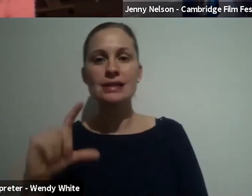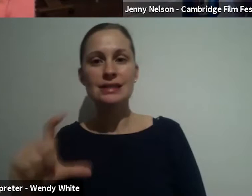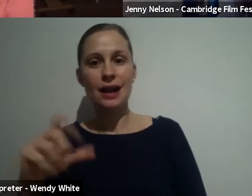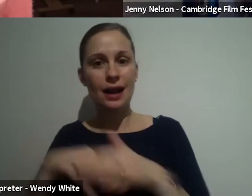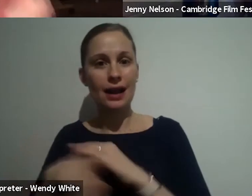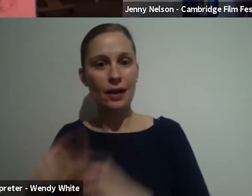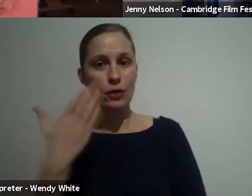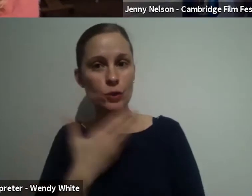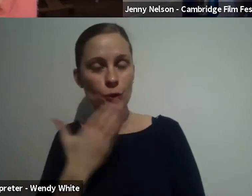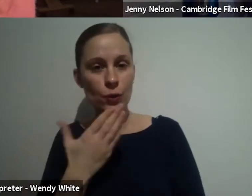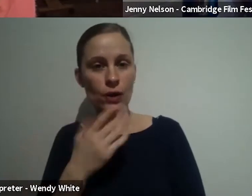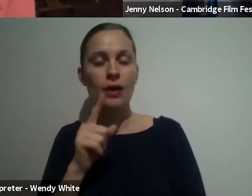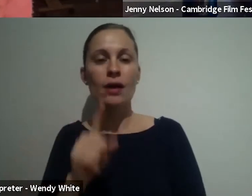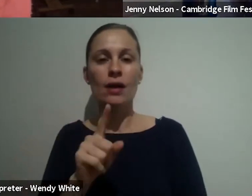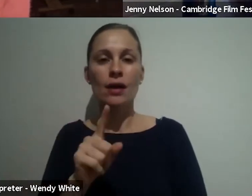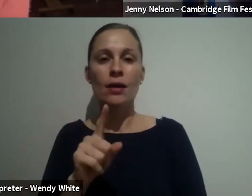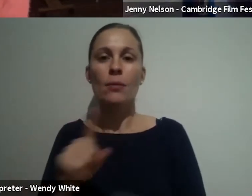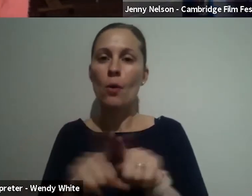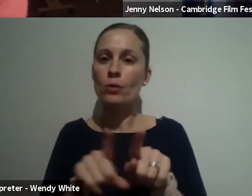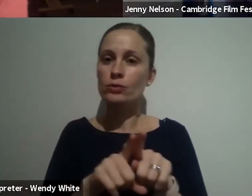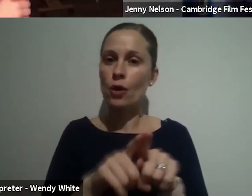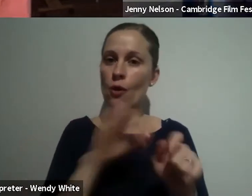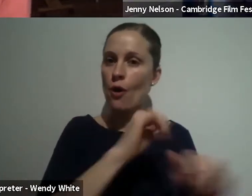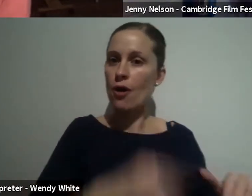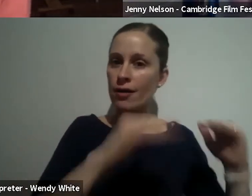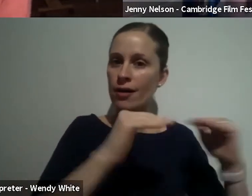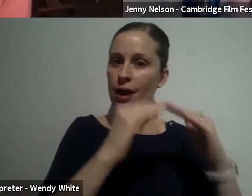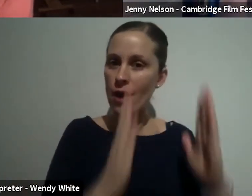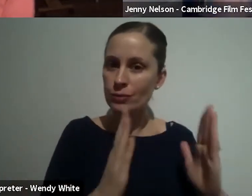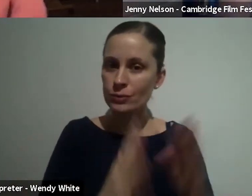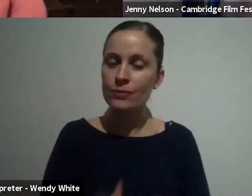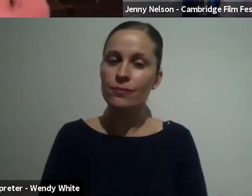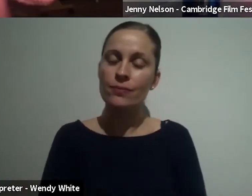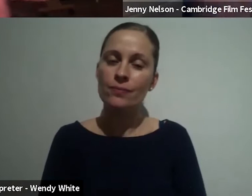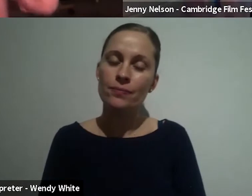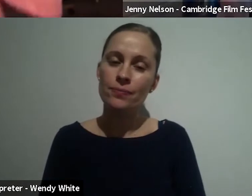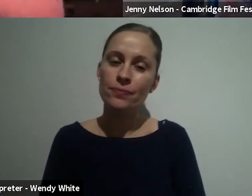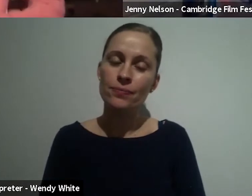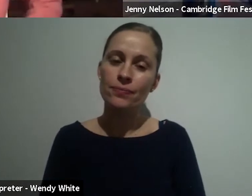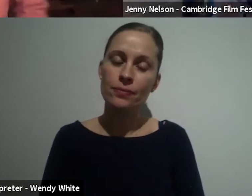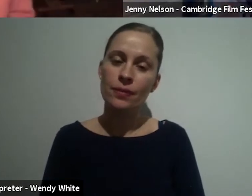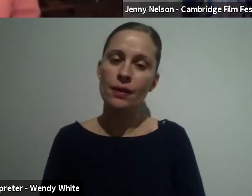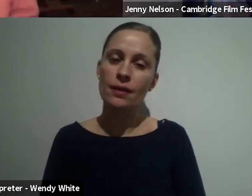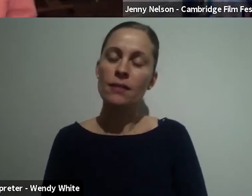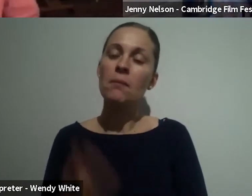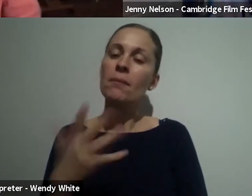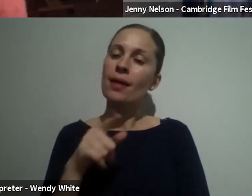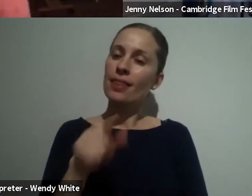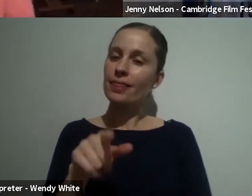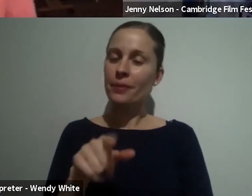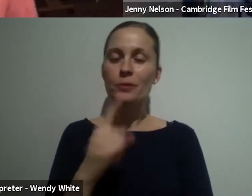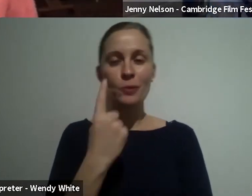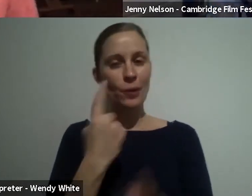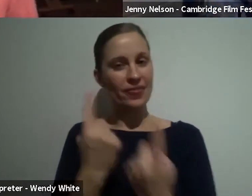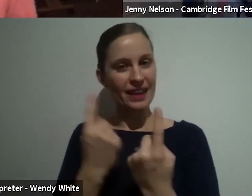school and also at her house. That was one thing that I found really interesting is,